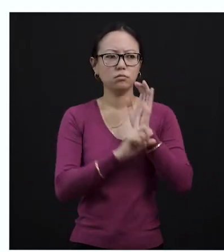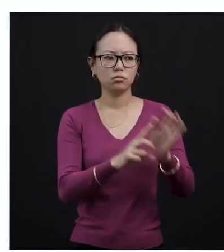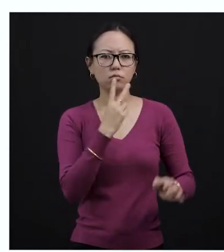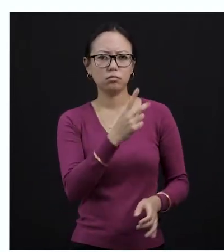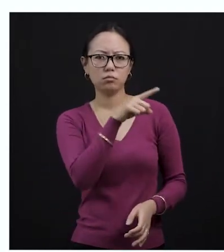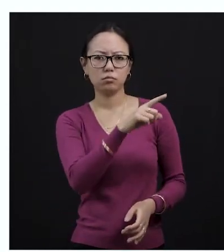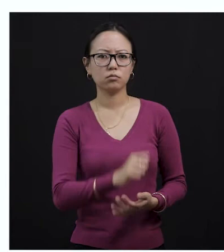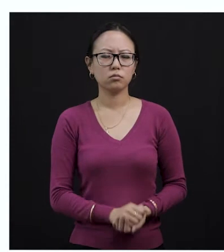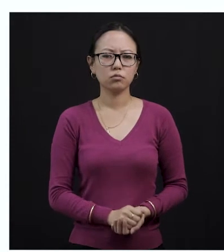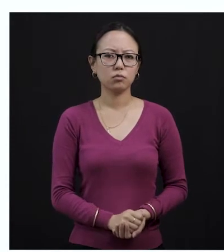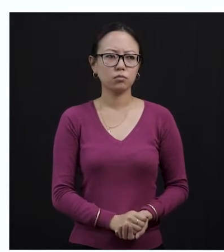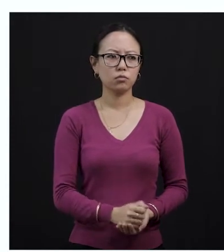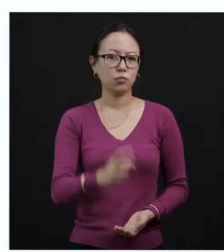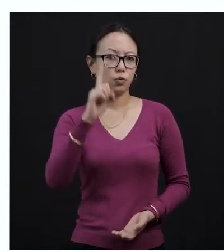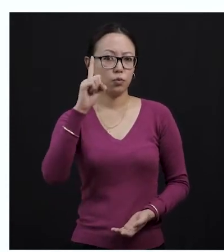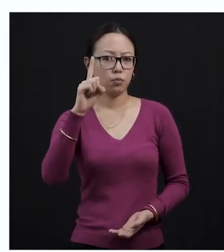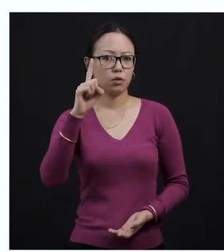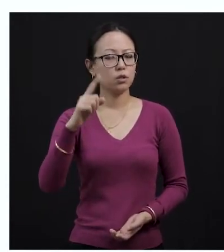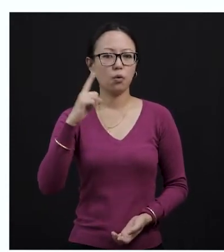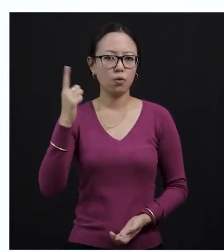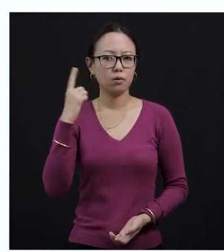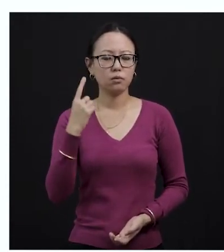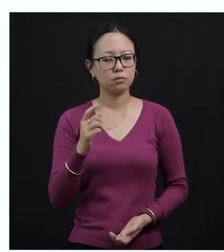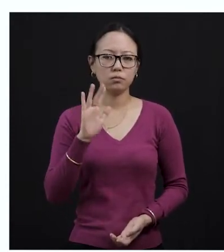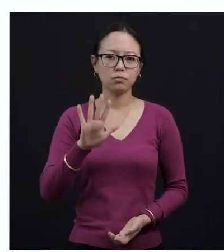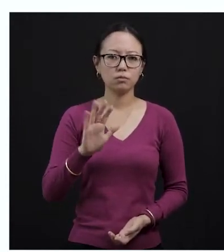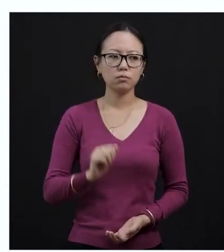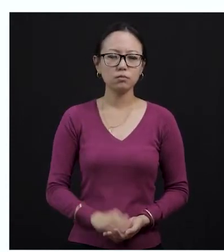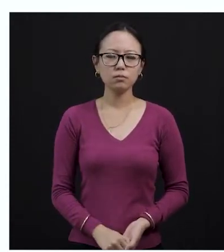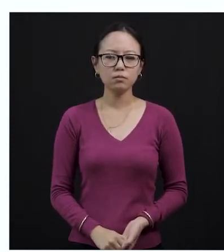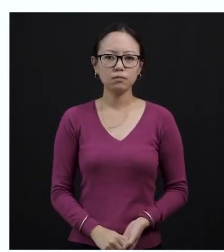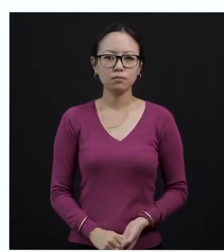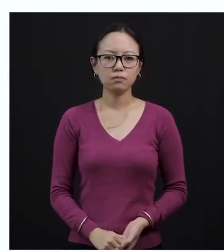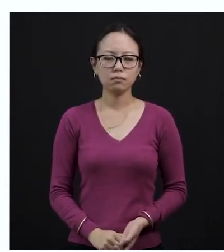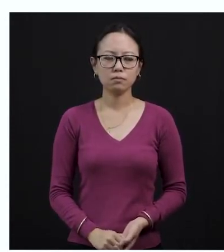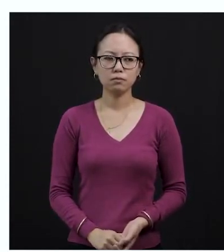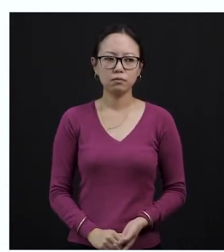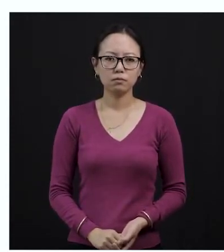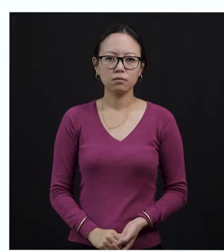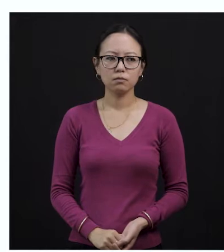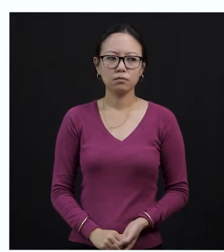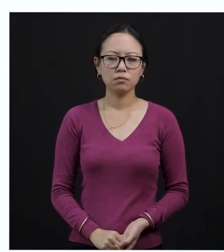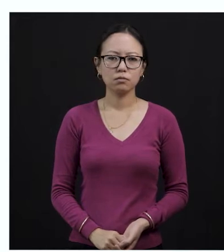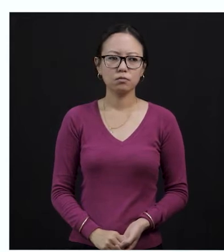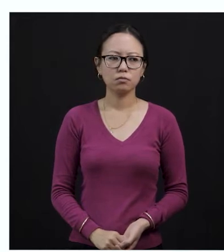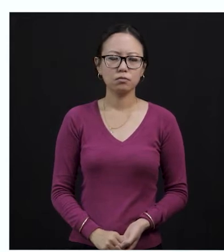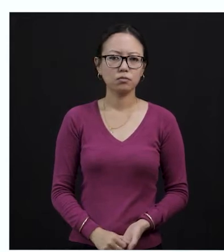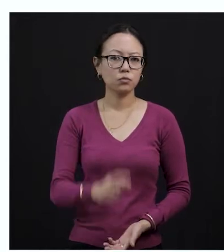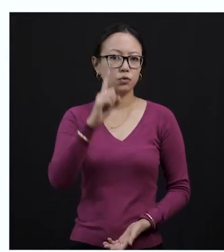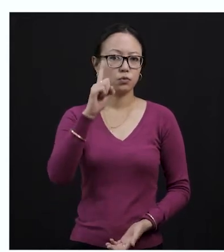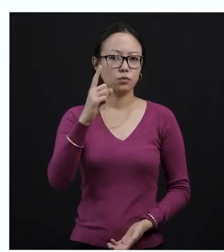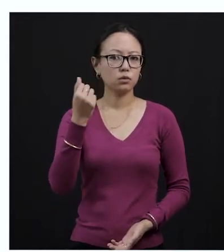one. It has only one number, 1, right? So it is written in one